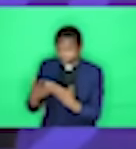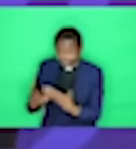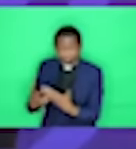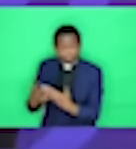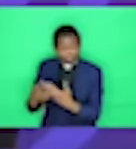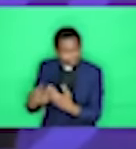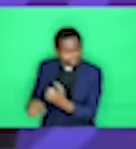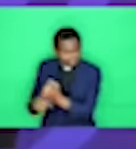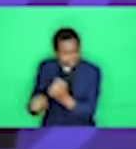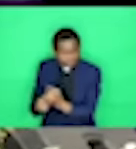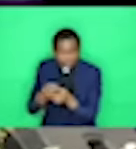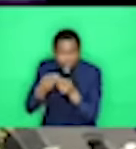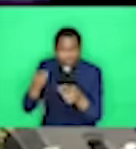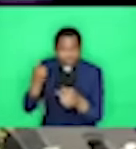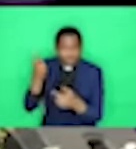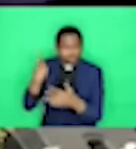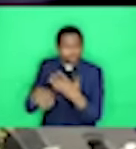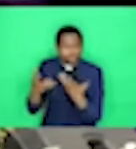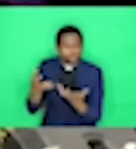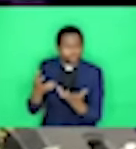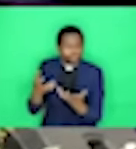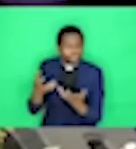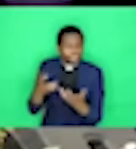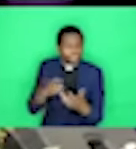to have.